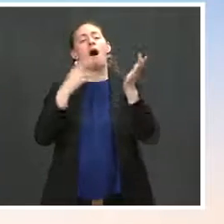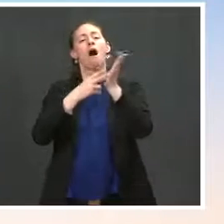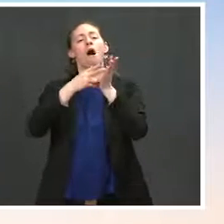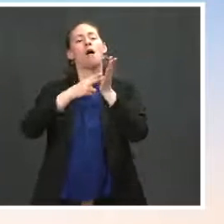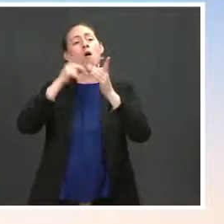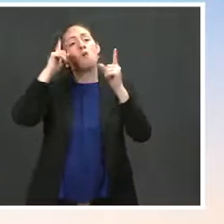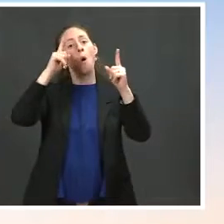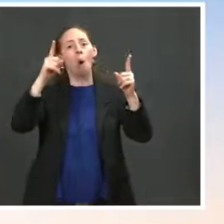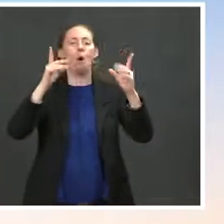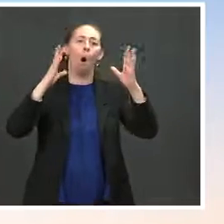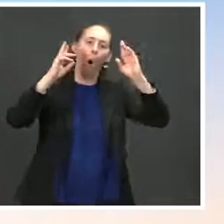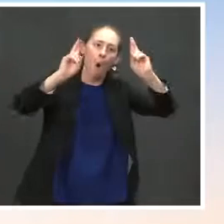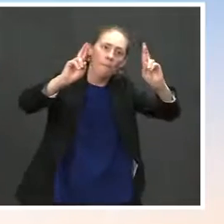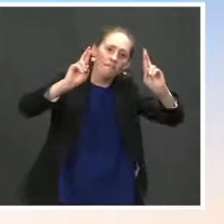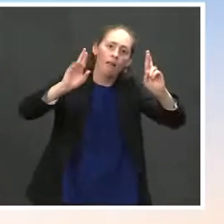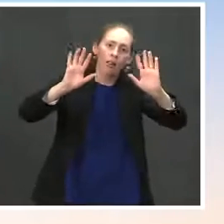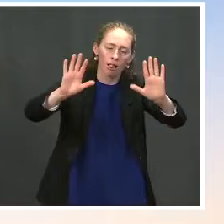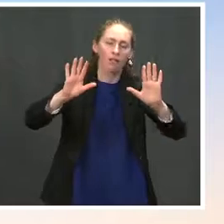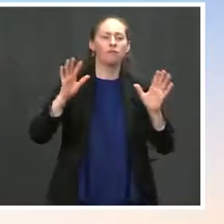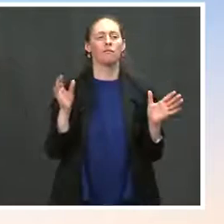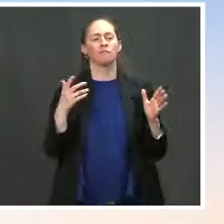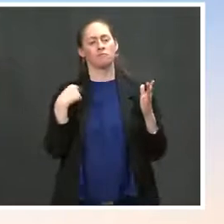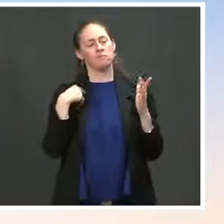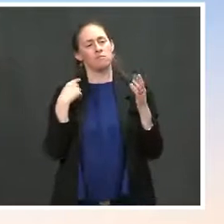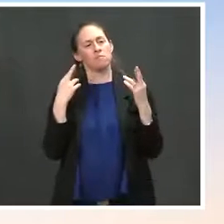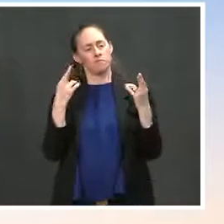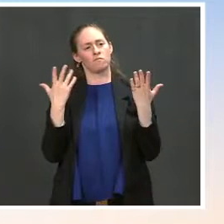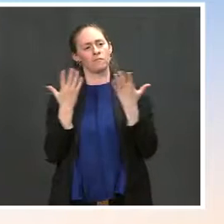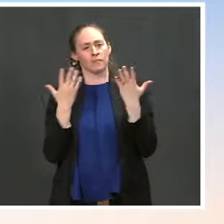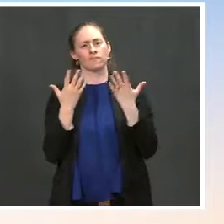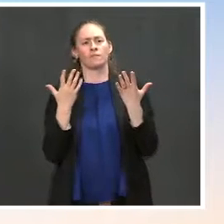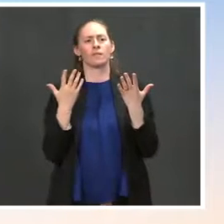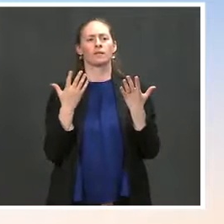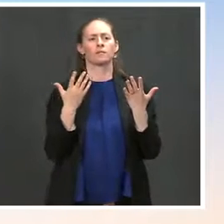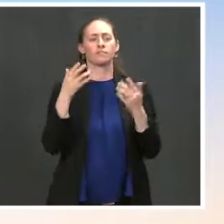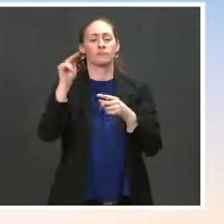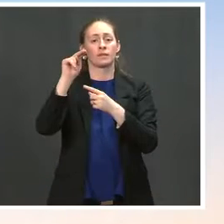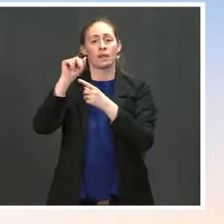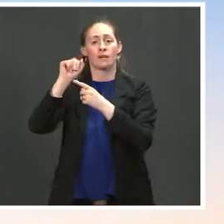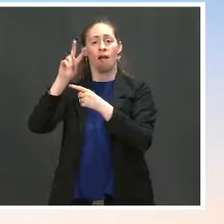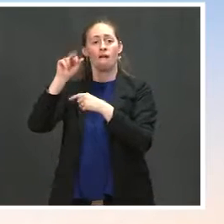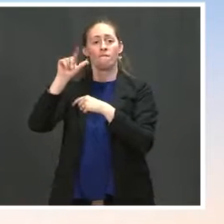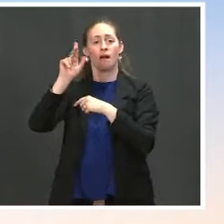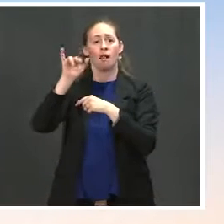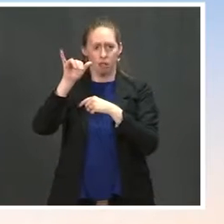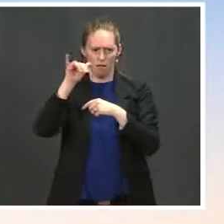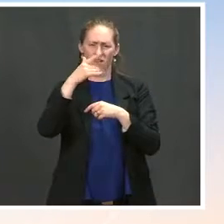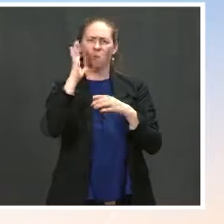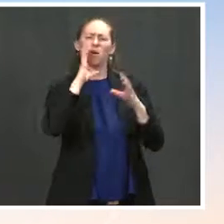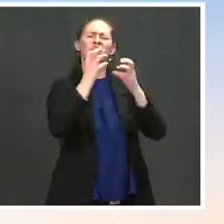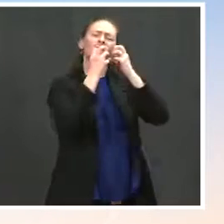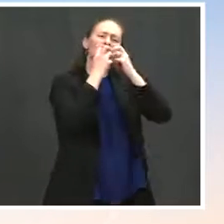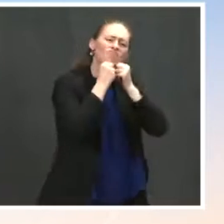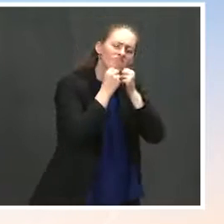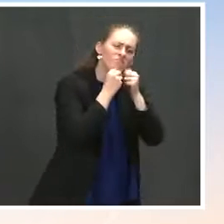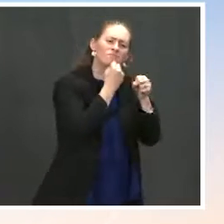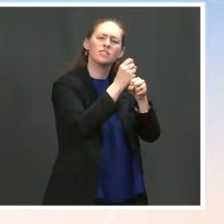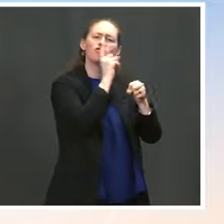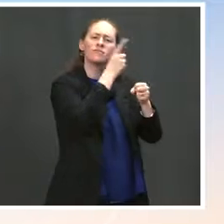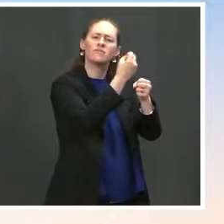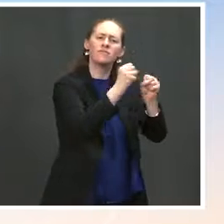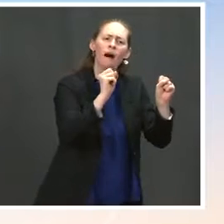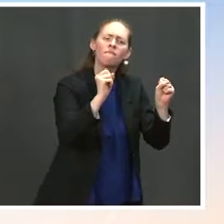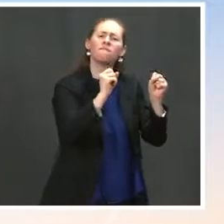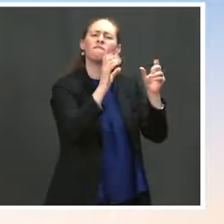hope is that that Mr. Navalny will be treated with humanity and kept safe, and of course ultimately